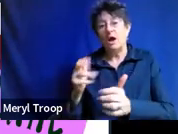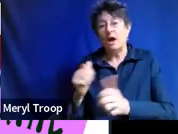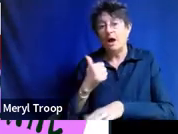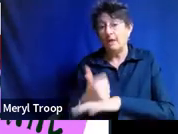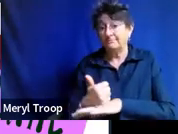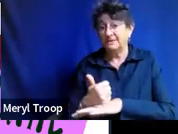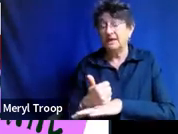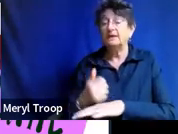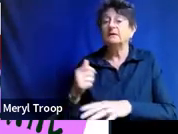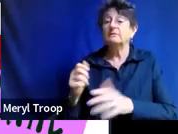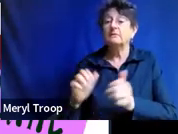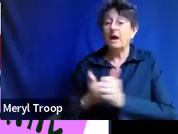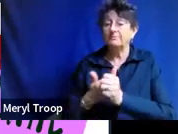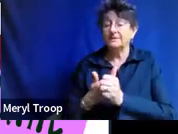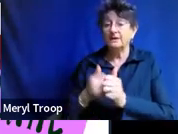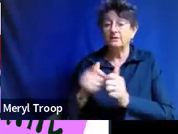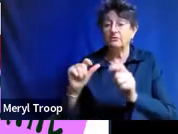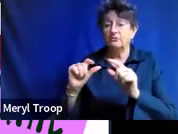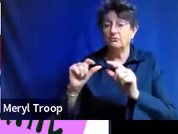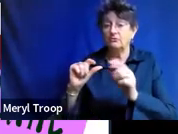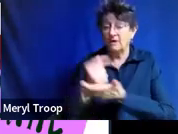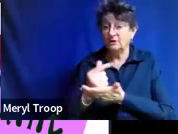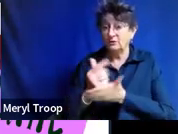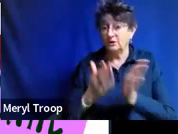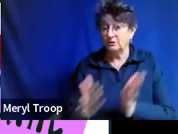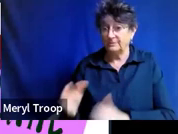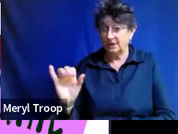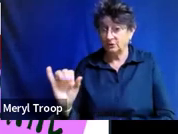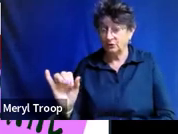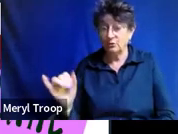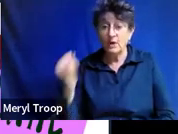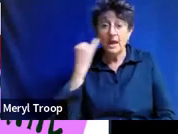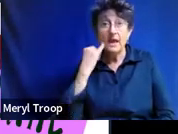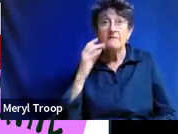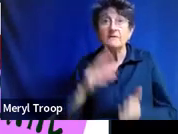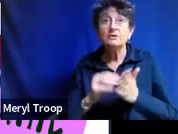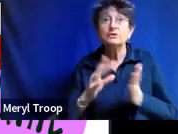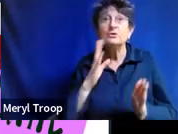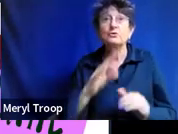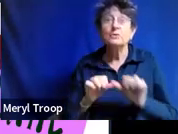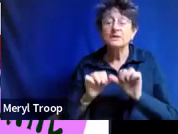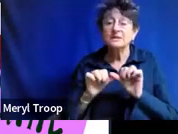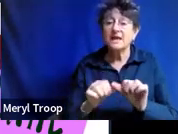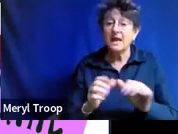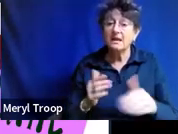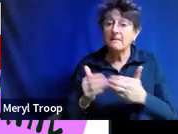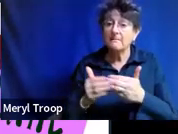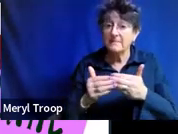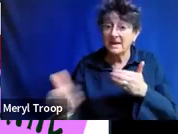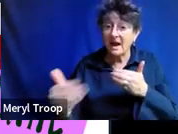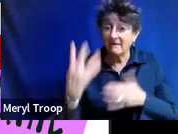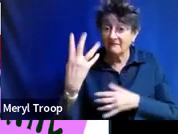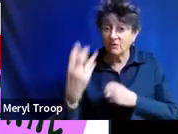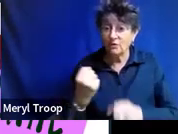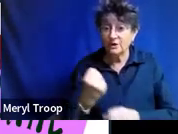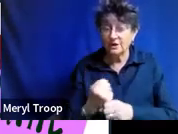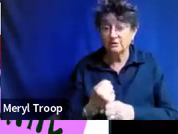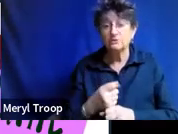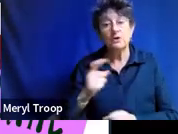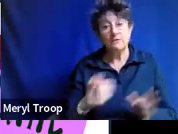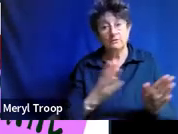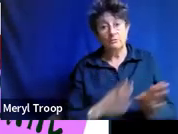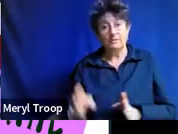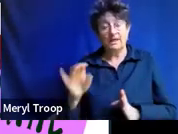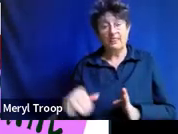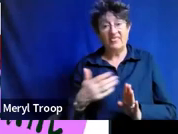if you're thinking about a student that will be staying beyond the 4 years, you want to think about planning for that as early as possible.